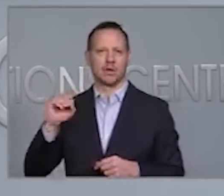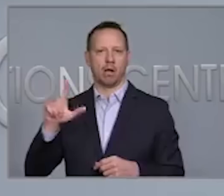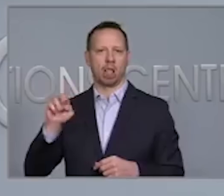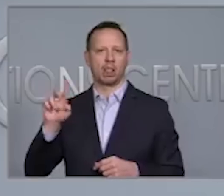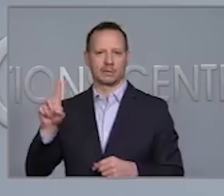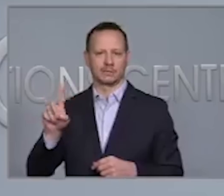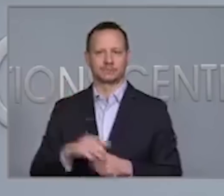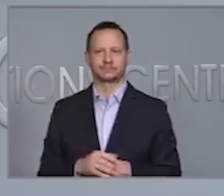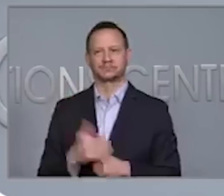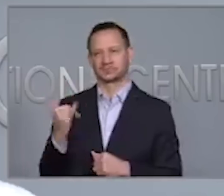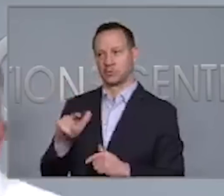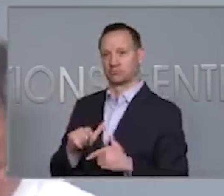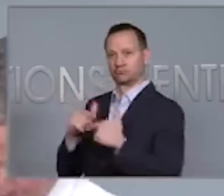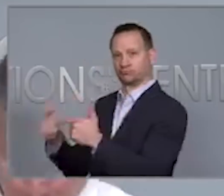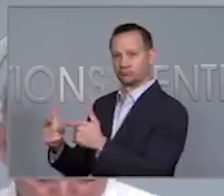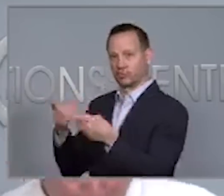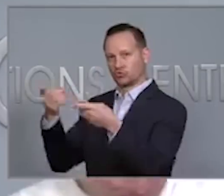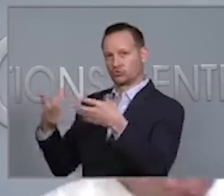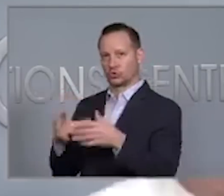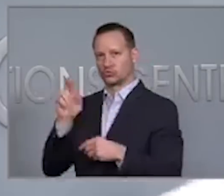provide additional updates.